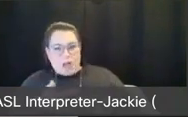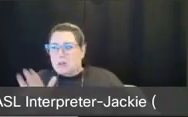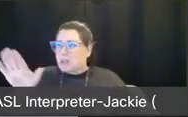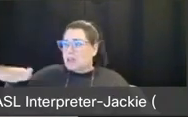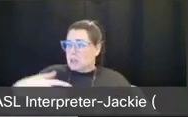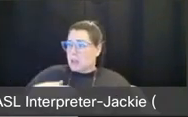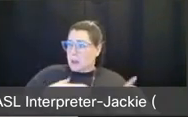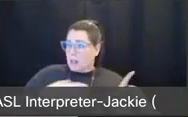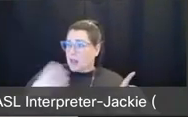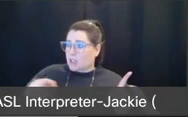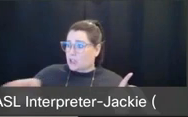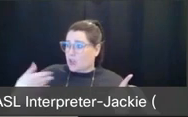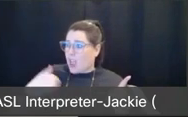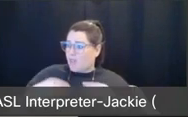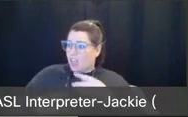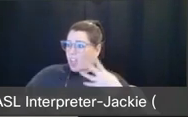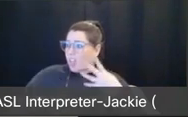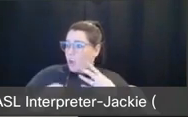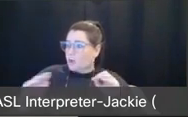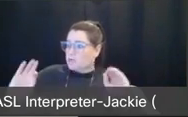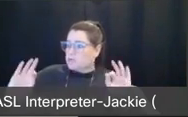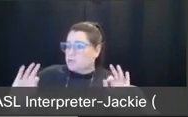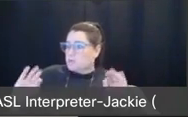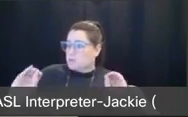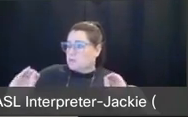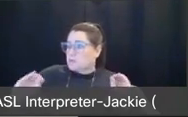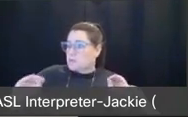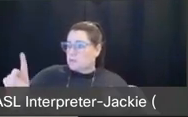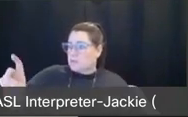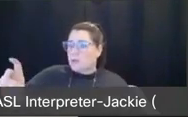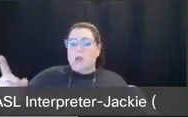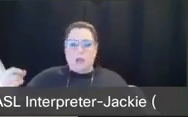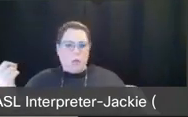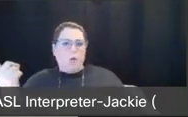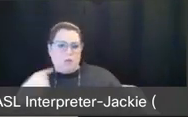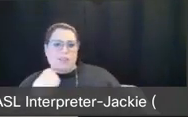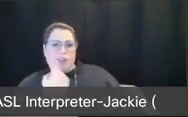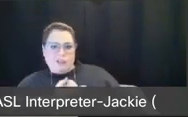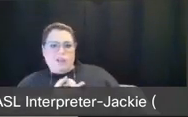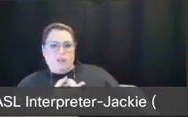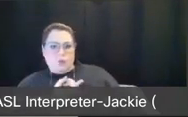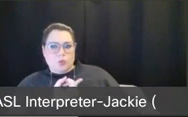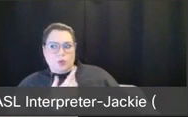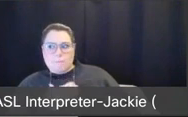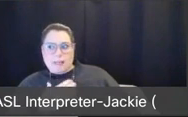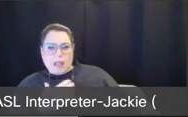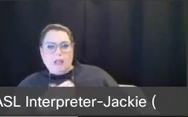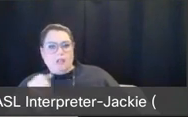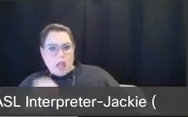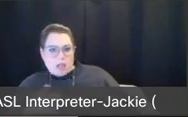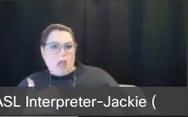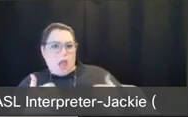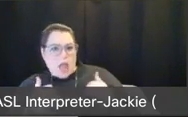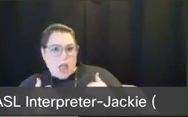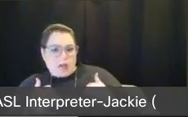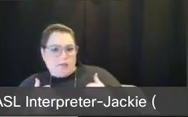against Acme Construction? And when there have been complaints, what have they been about and how have they